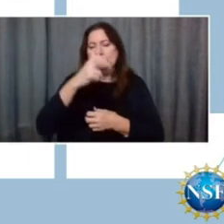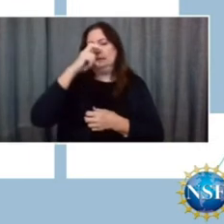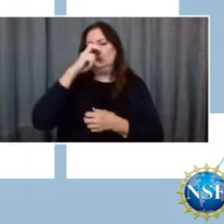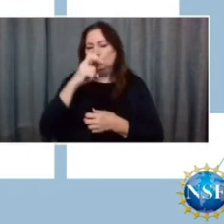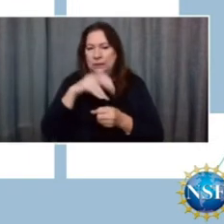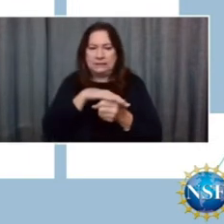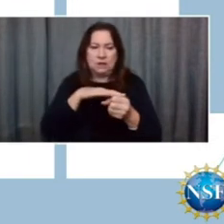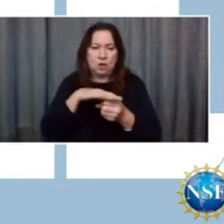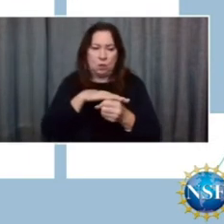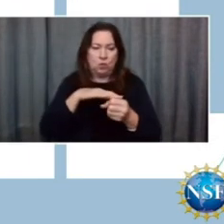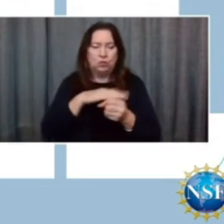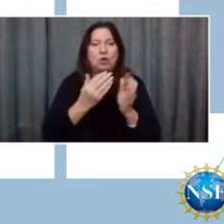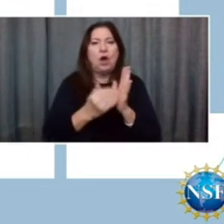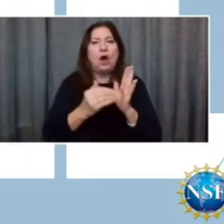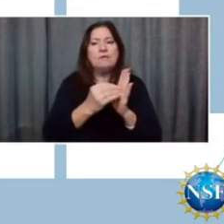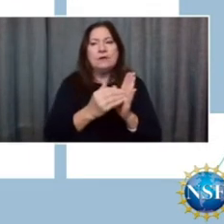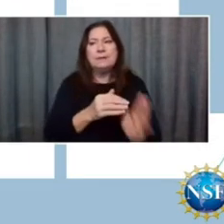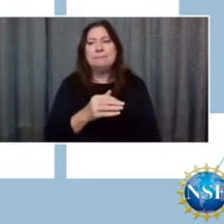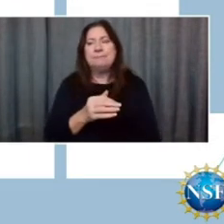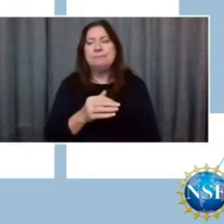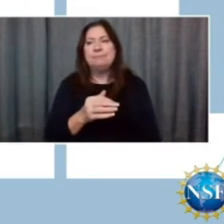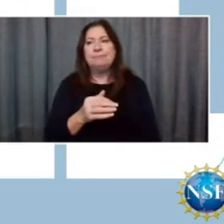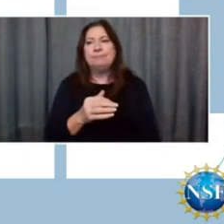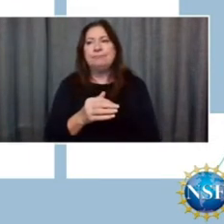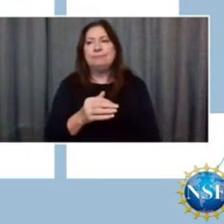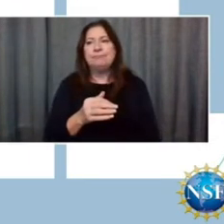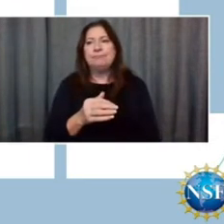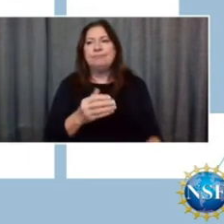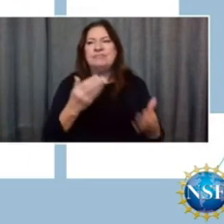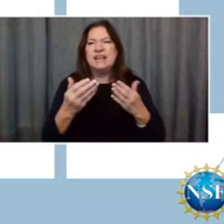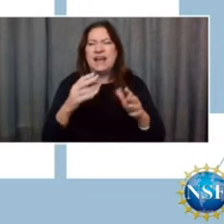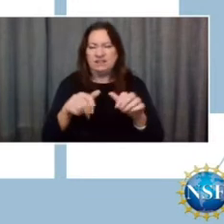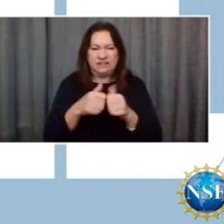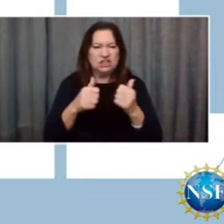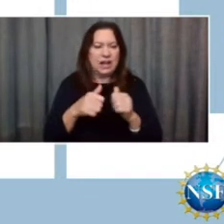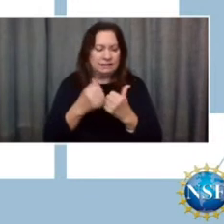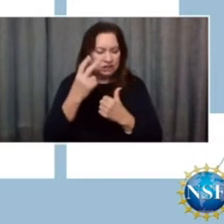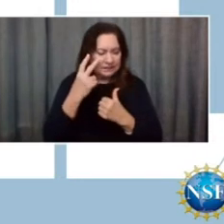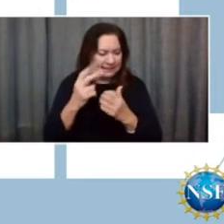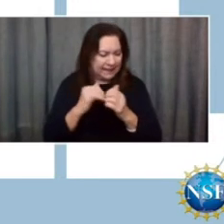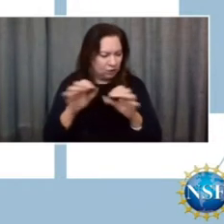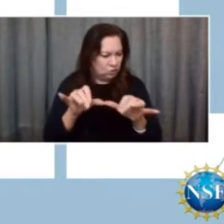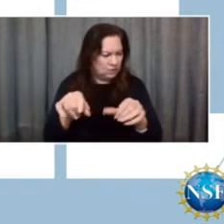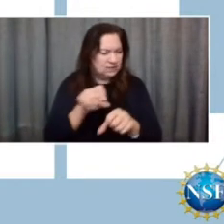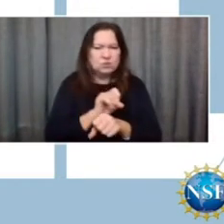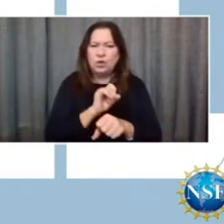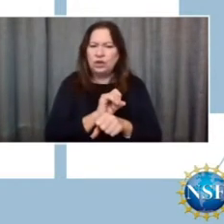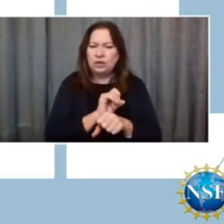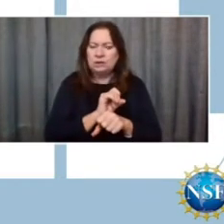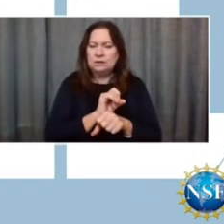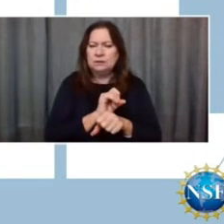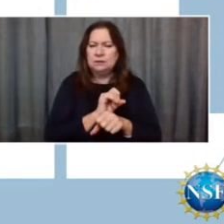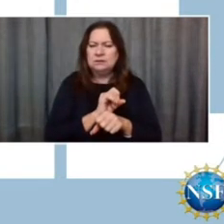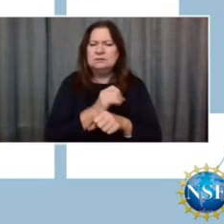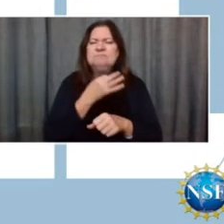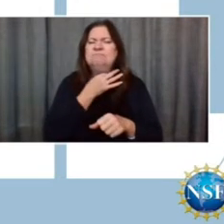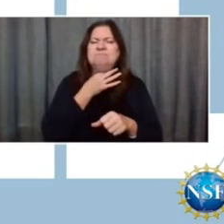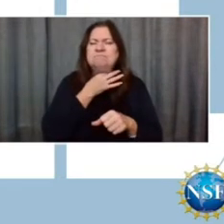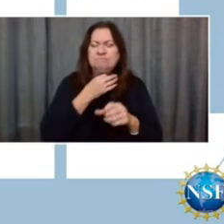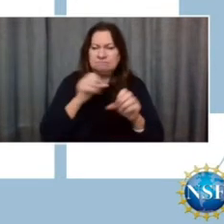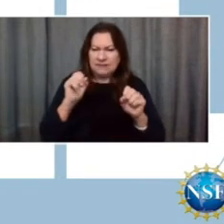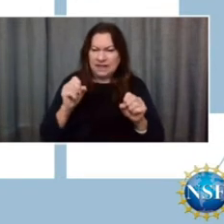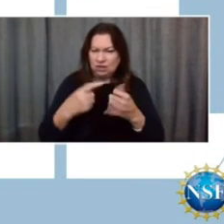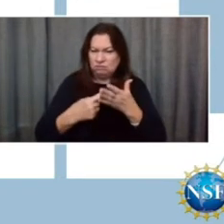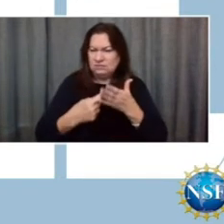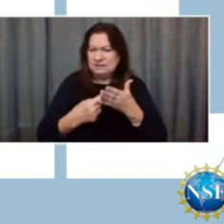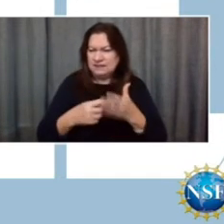often are often a kind of challenge to see how to do this work. And I just wonder if you might talk a little bit about